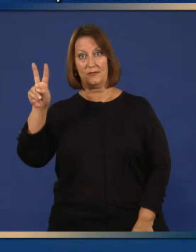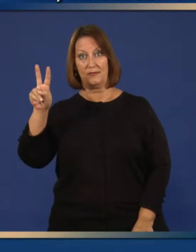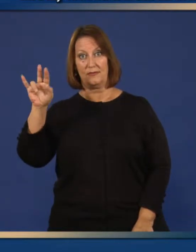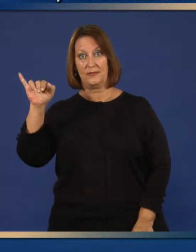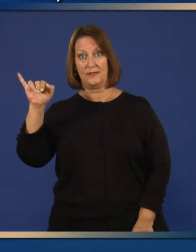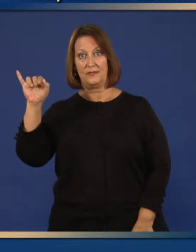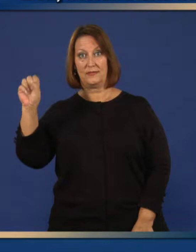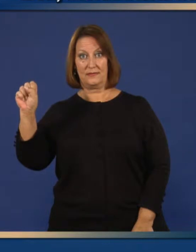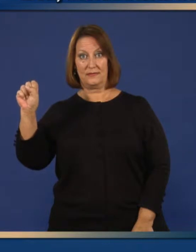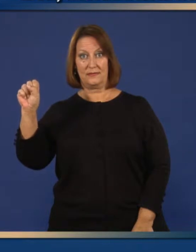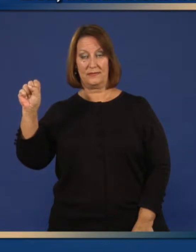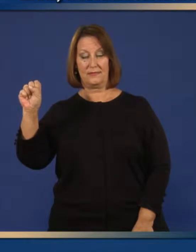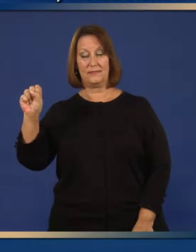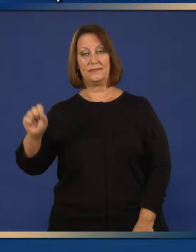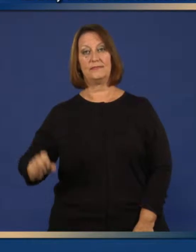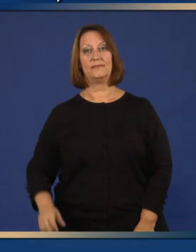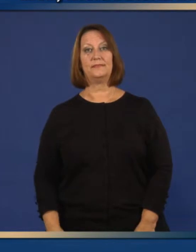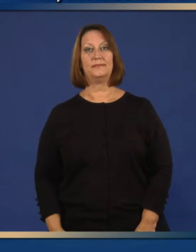www.immunize.org/VIS.